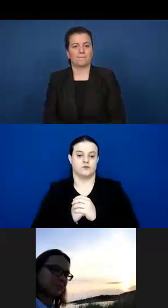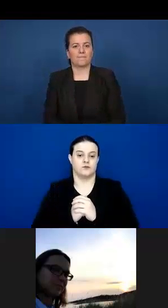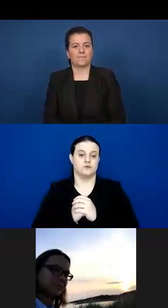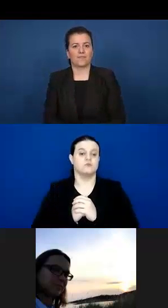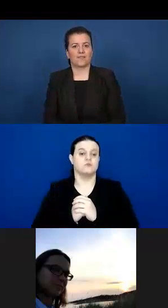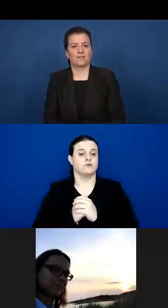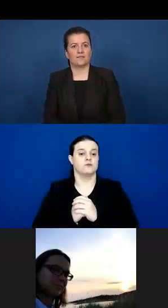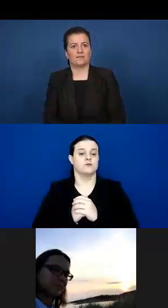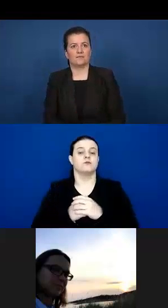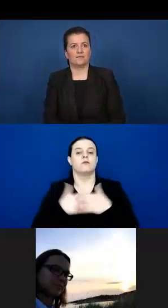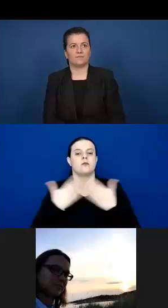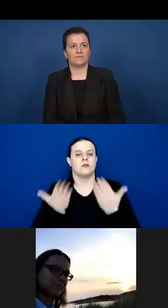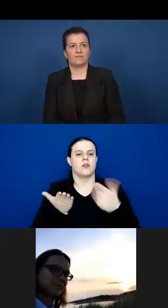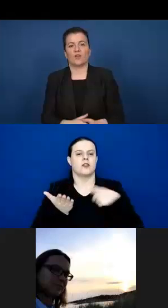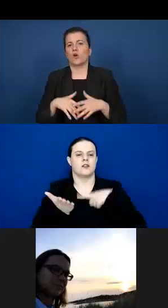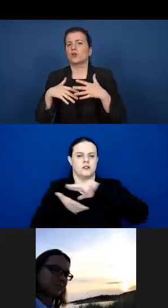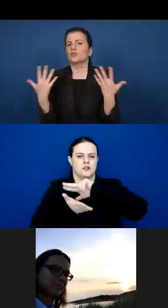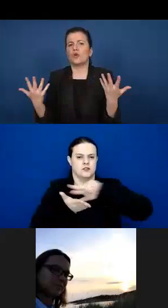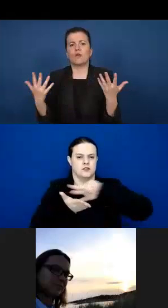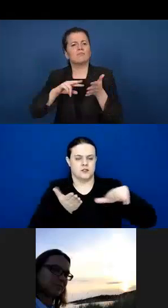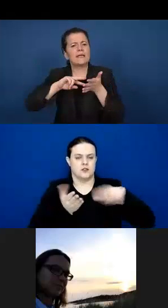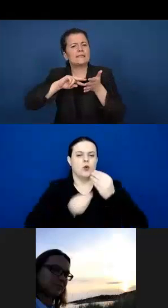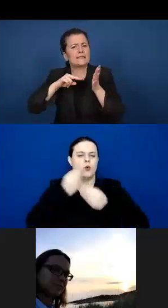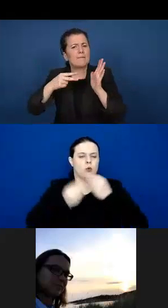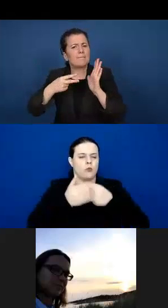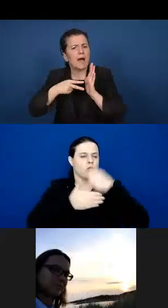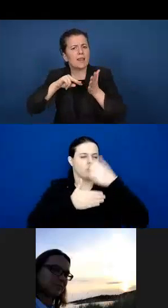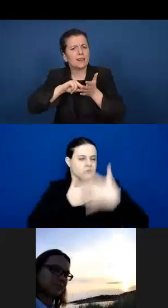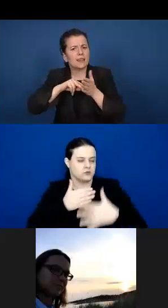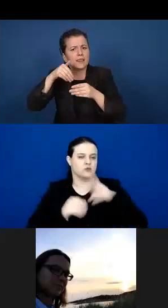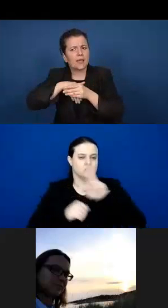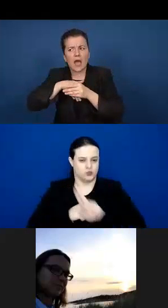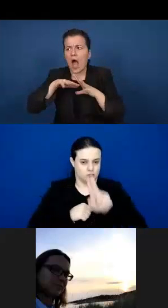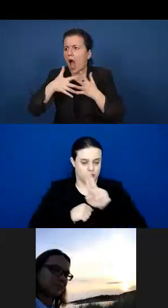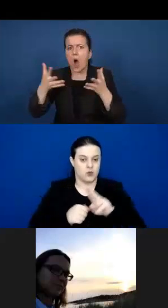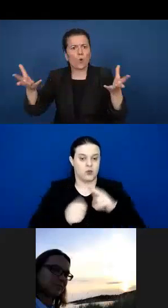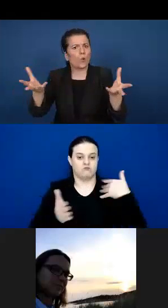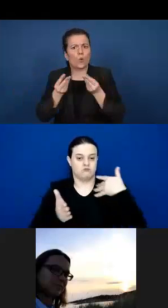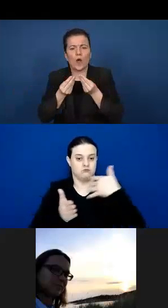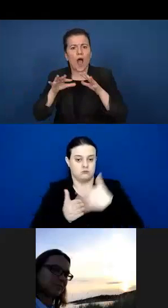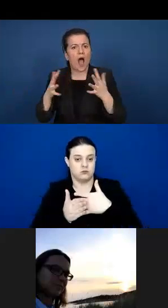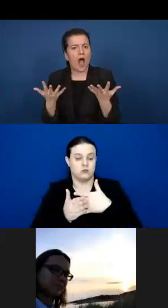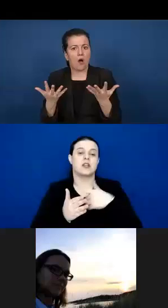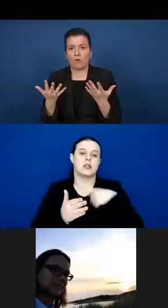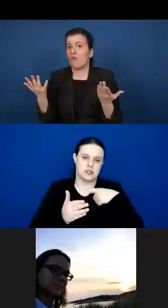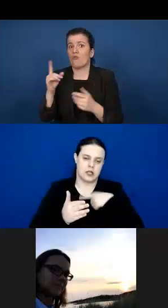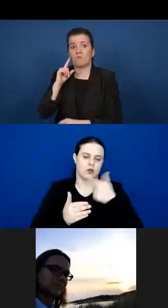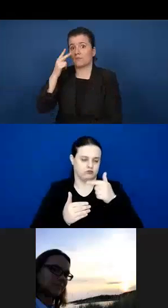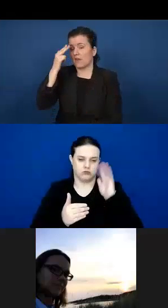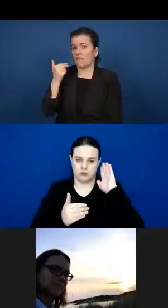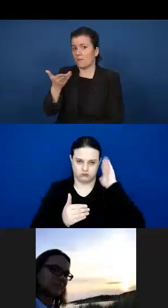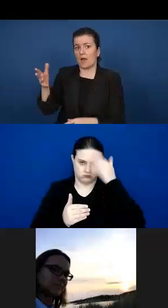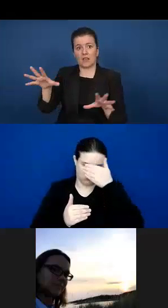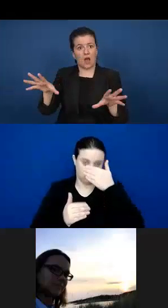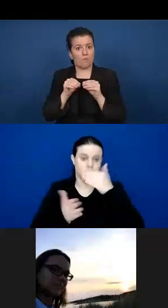There are well-known ways to transfer semantic content for users with or without deafblindness. They